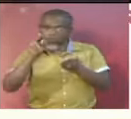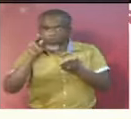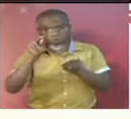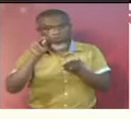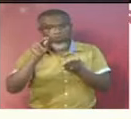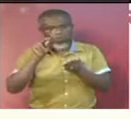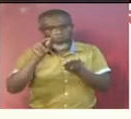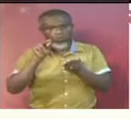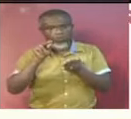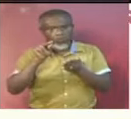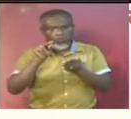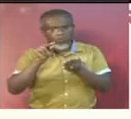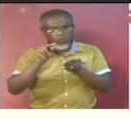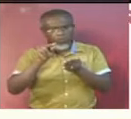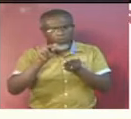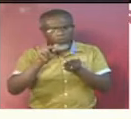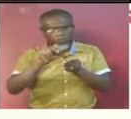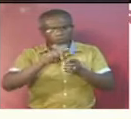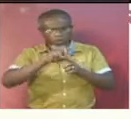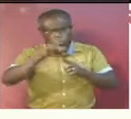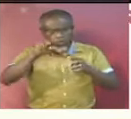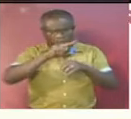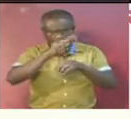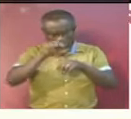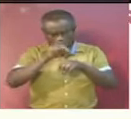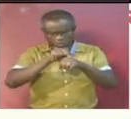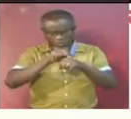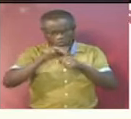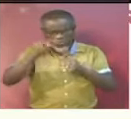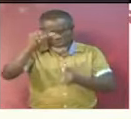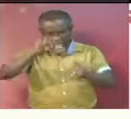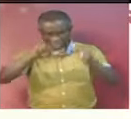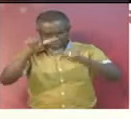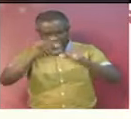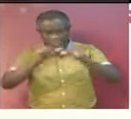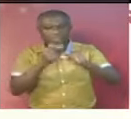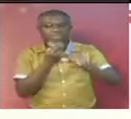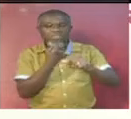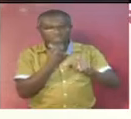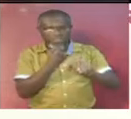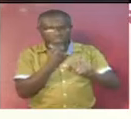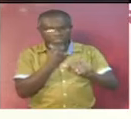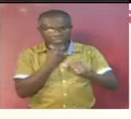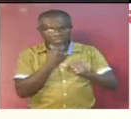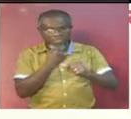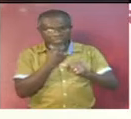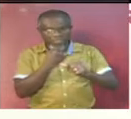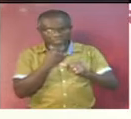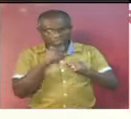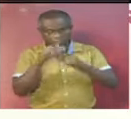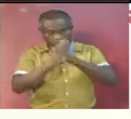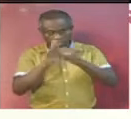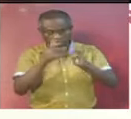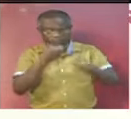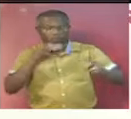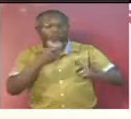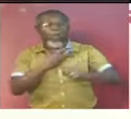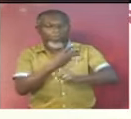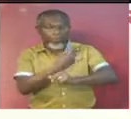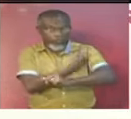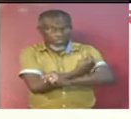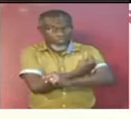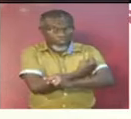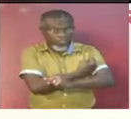scientific consensus is that the immunity that is derived from the vaccination, that immune response is a bit more robust